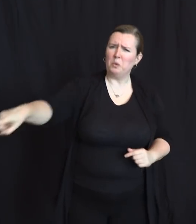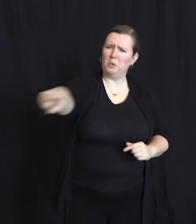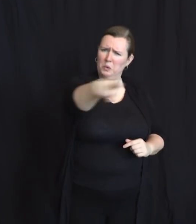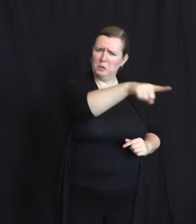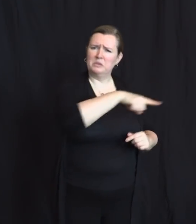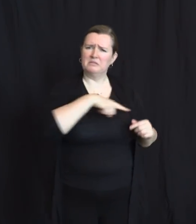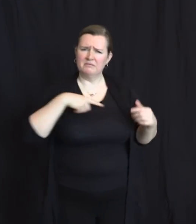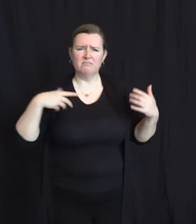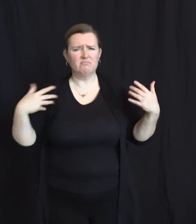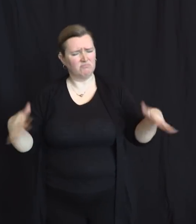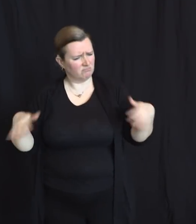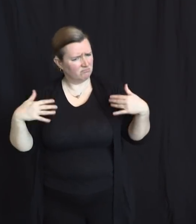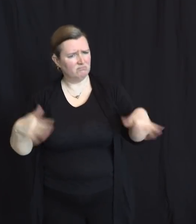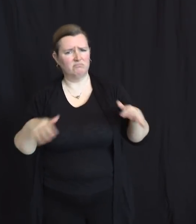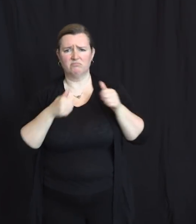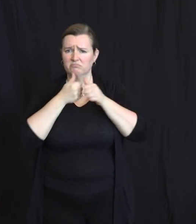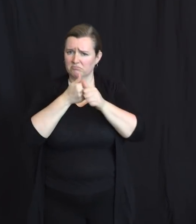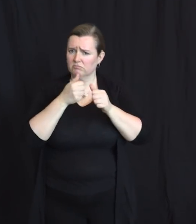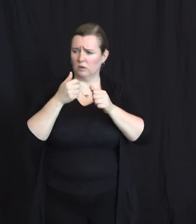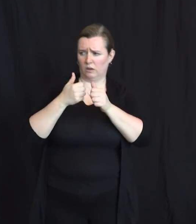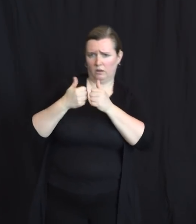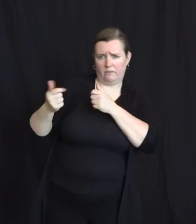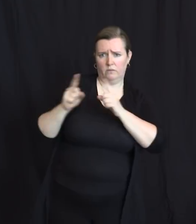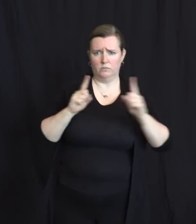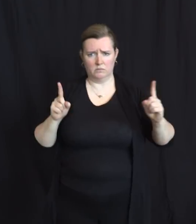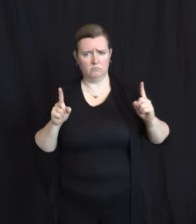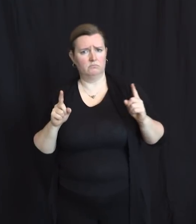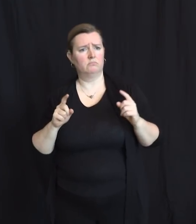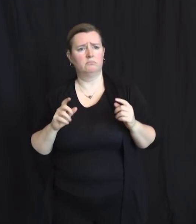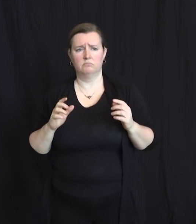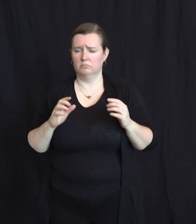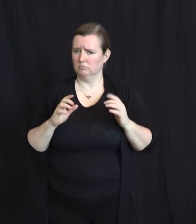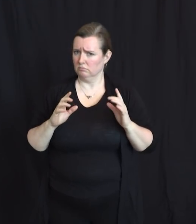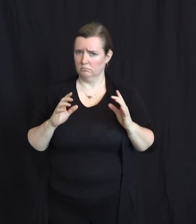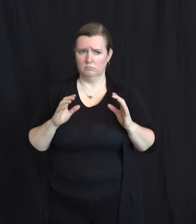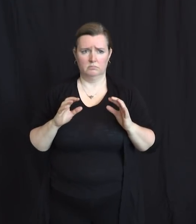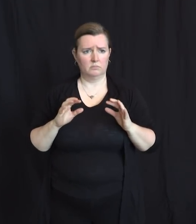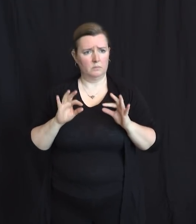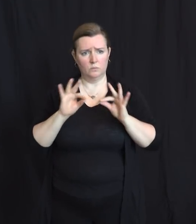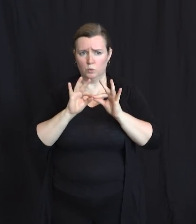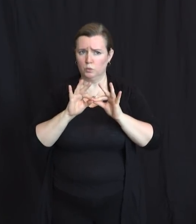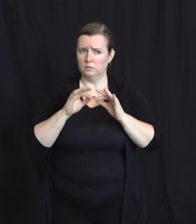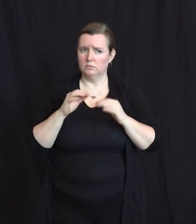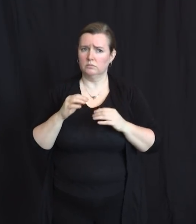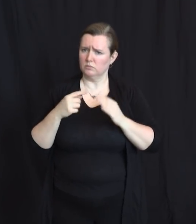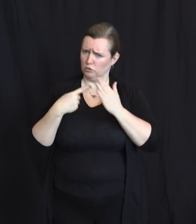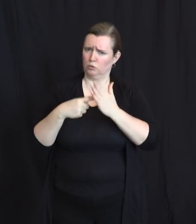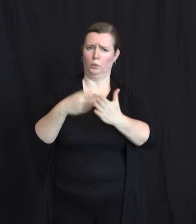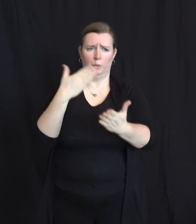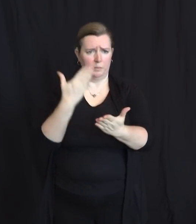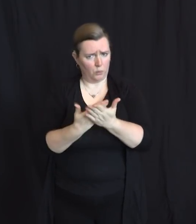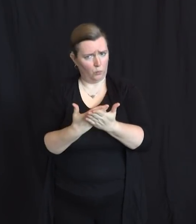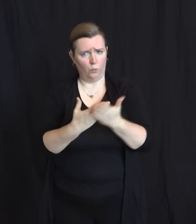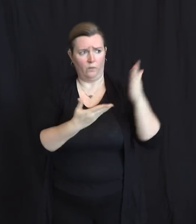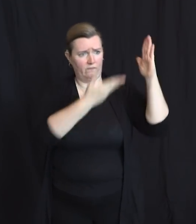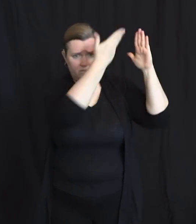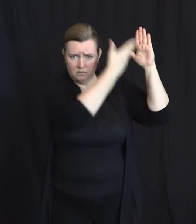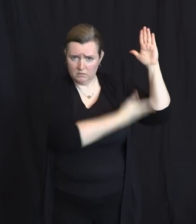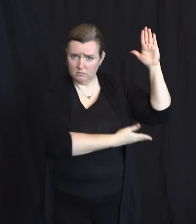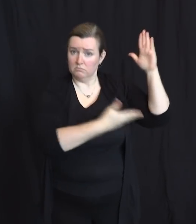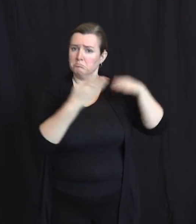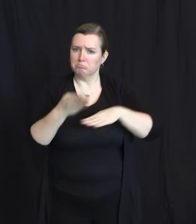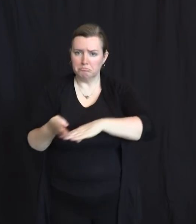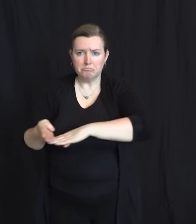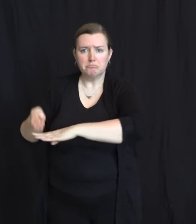each other and abiding by social distancing. And because of that, that map shows us enormous progress and